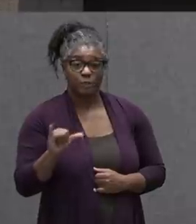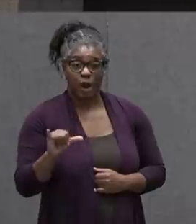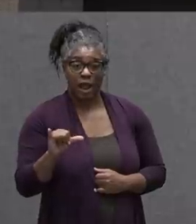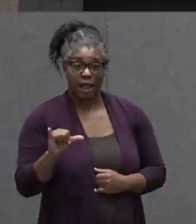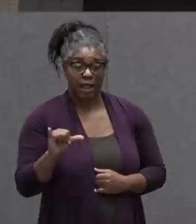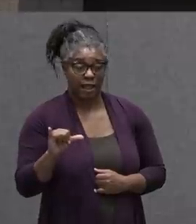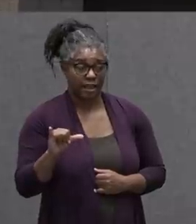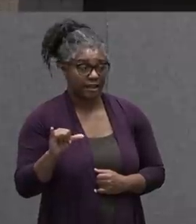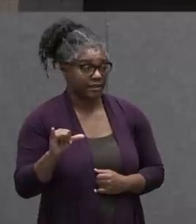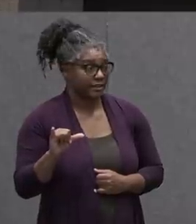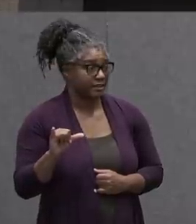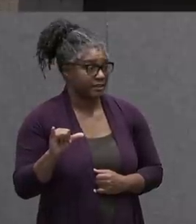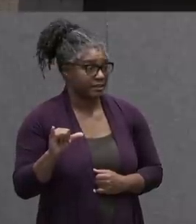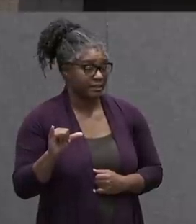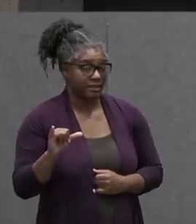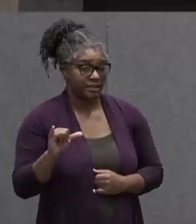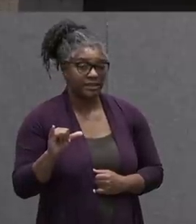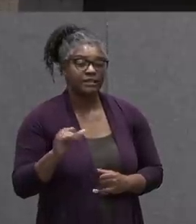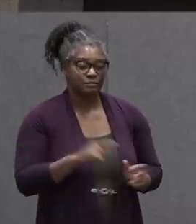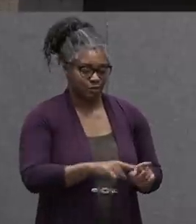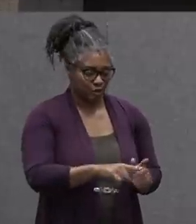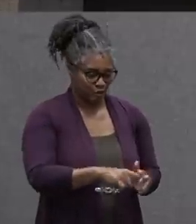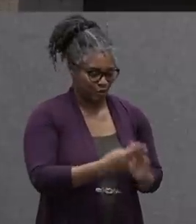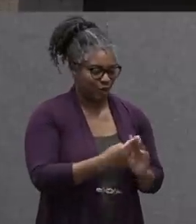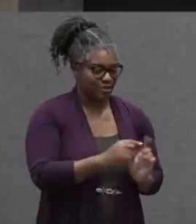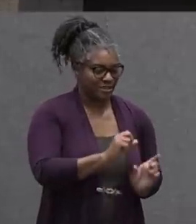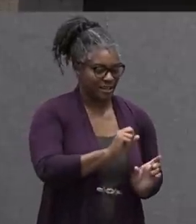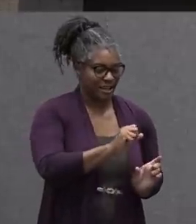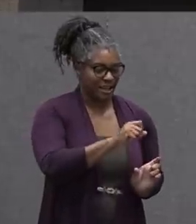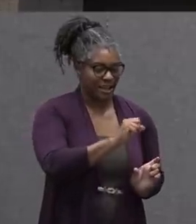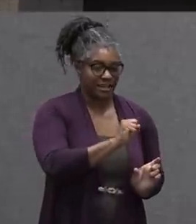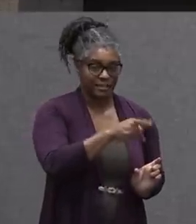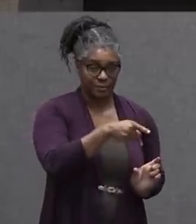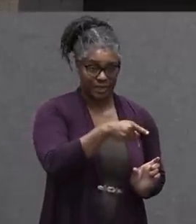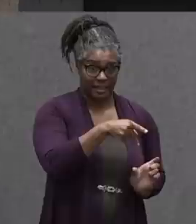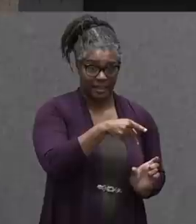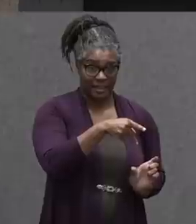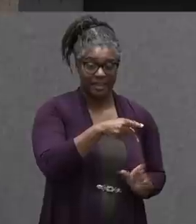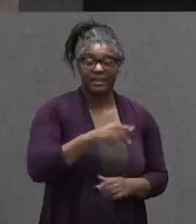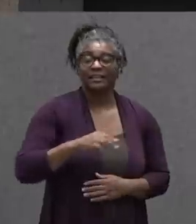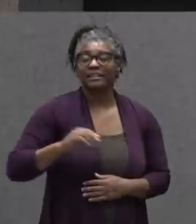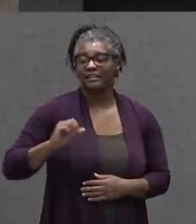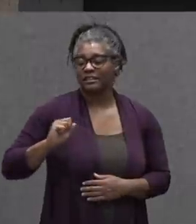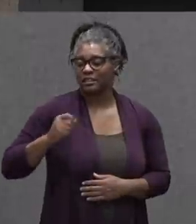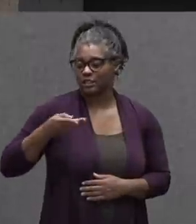but spray has the beginning sound sp.